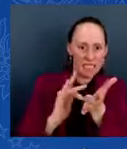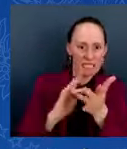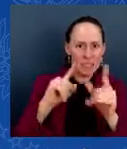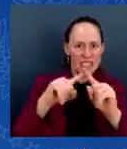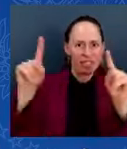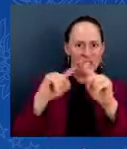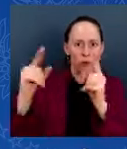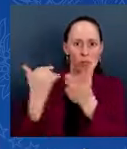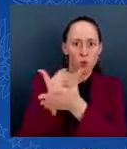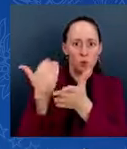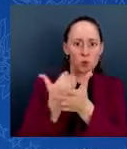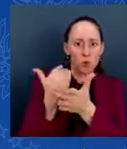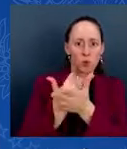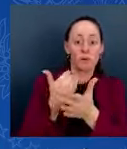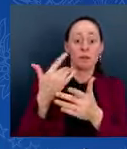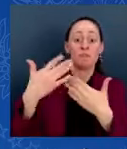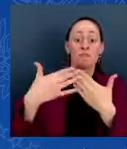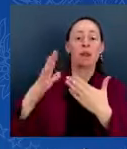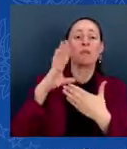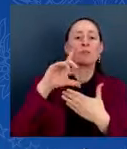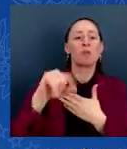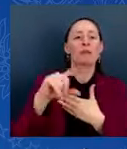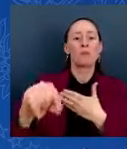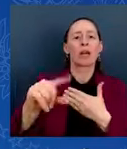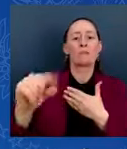That's the law, now.